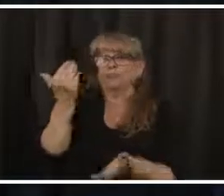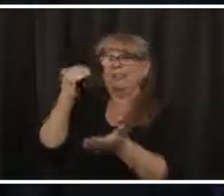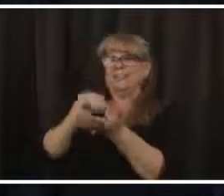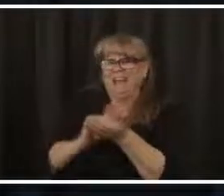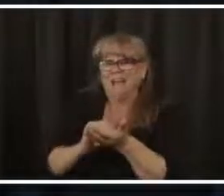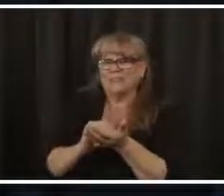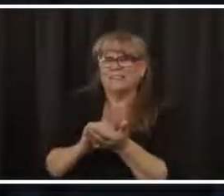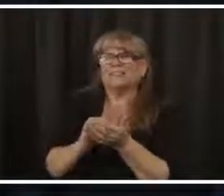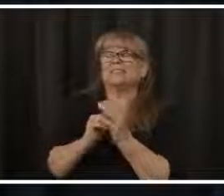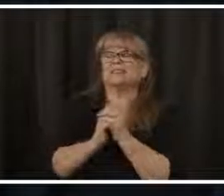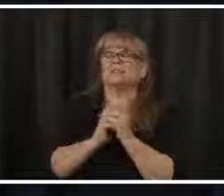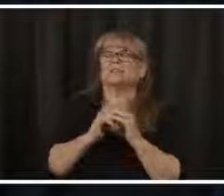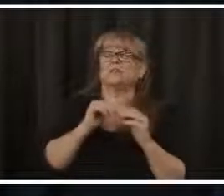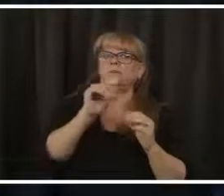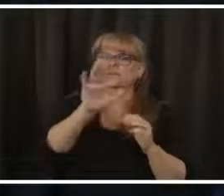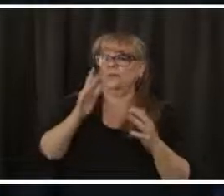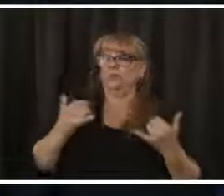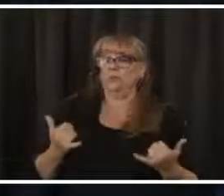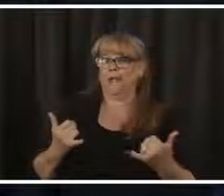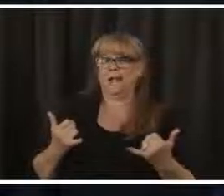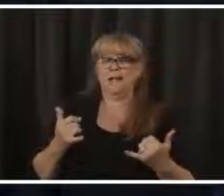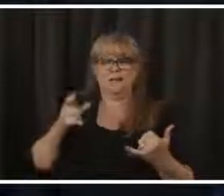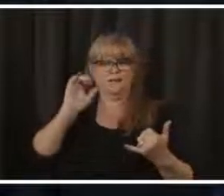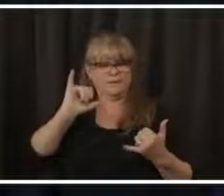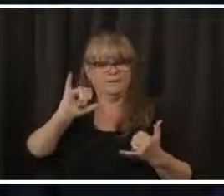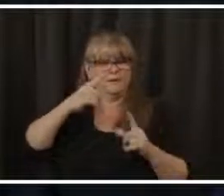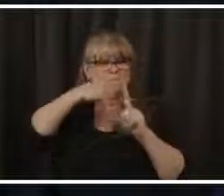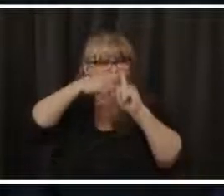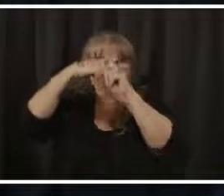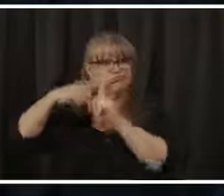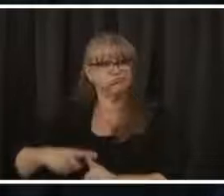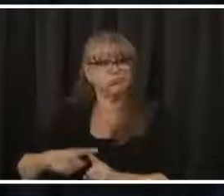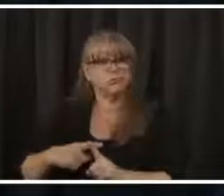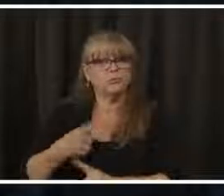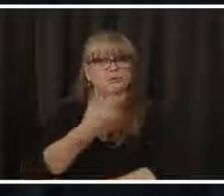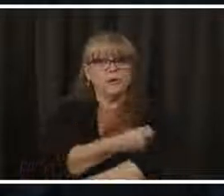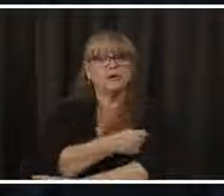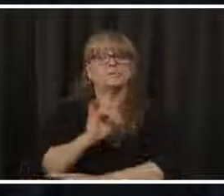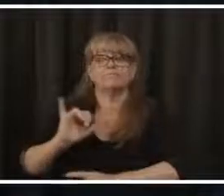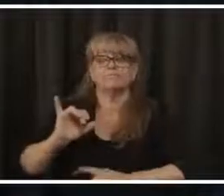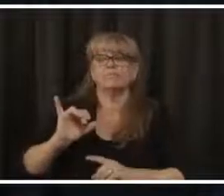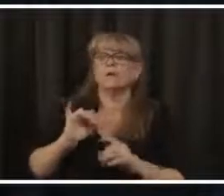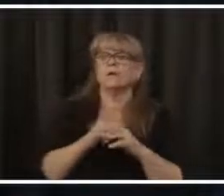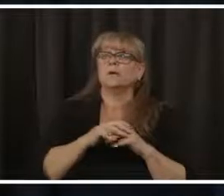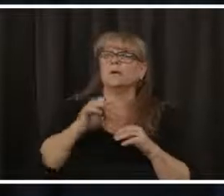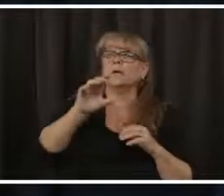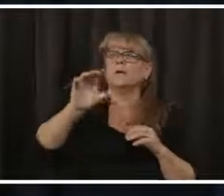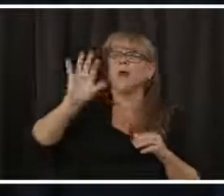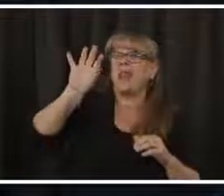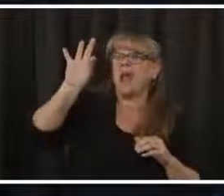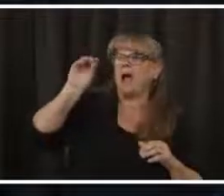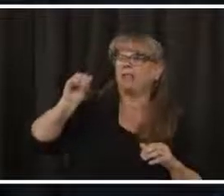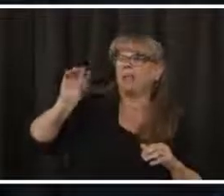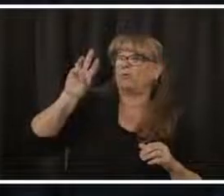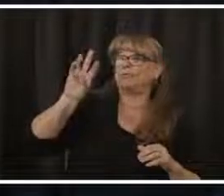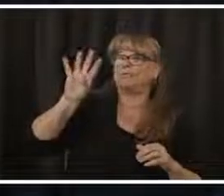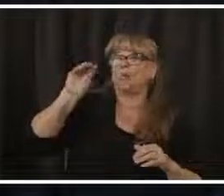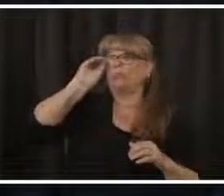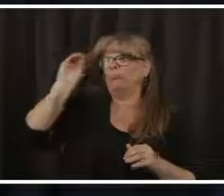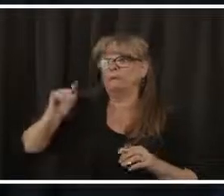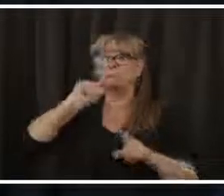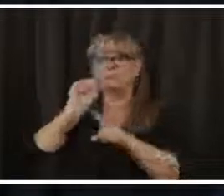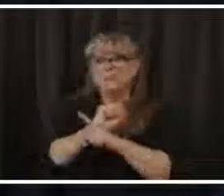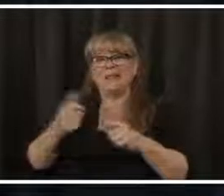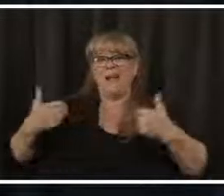a very high positivity rate, 9.64%, the highest it's been in months. We also have